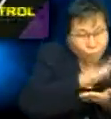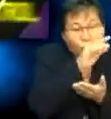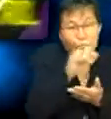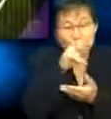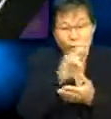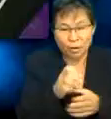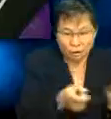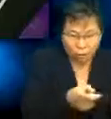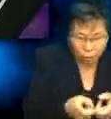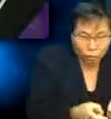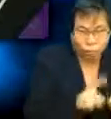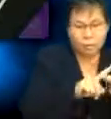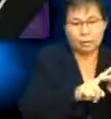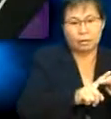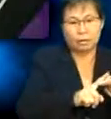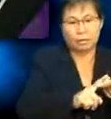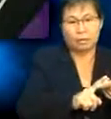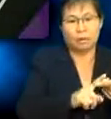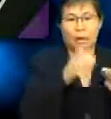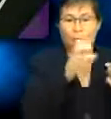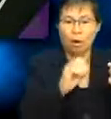and the coarse control adjustment knob.